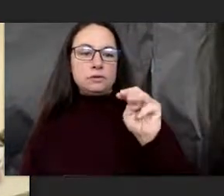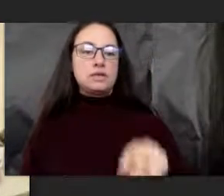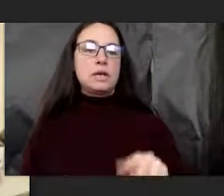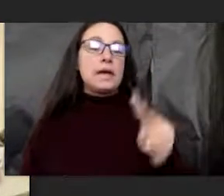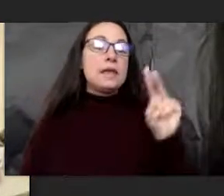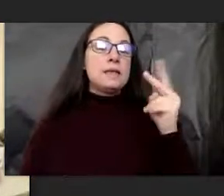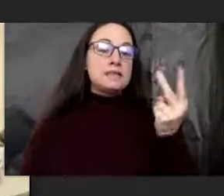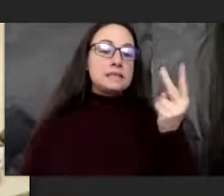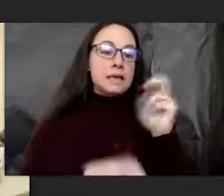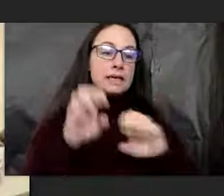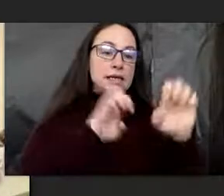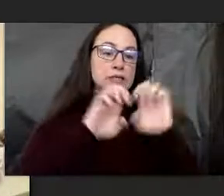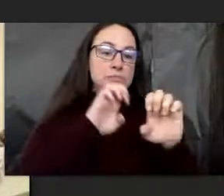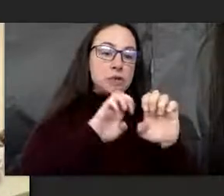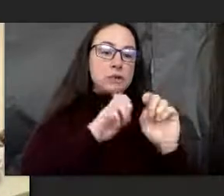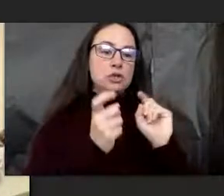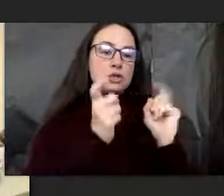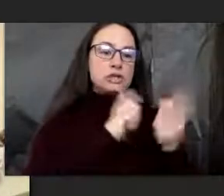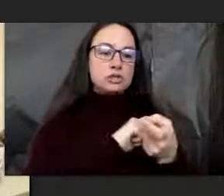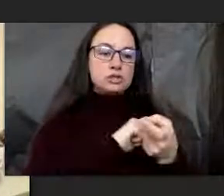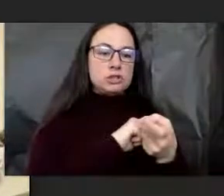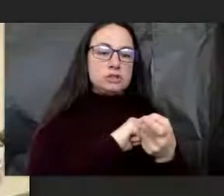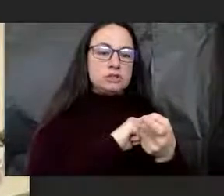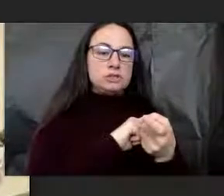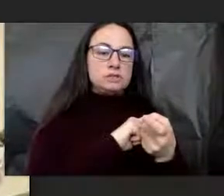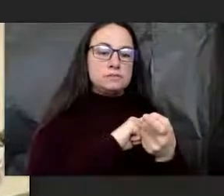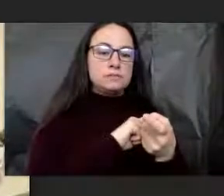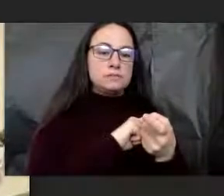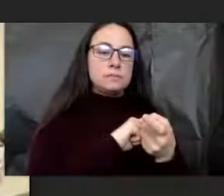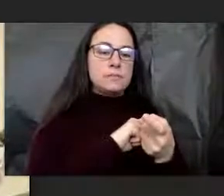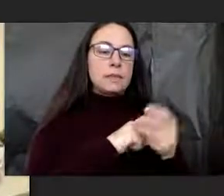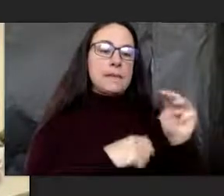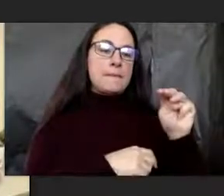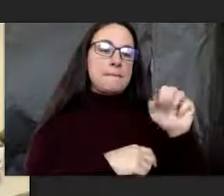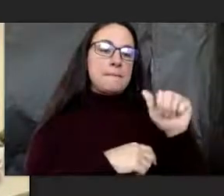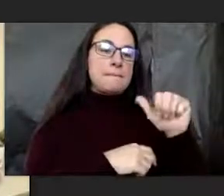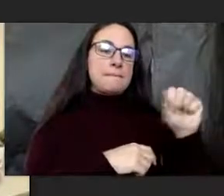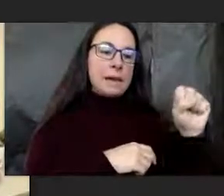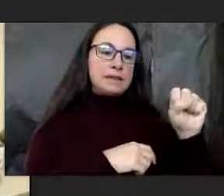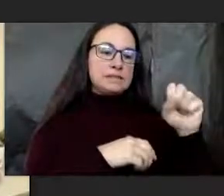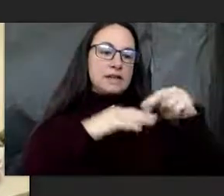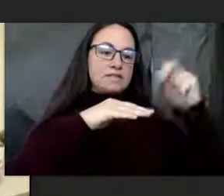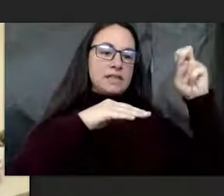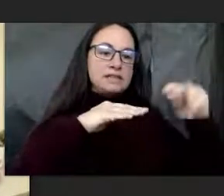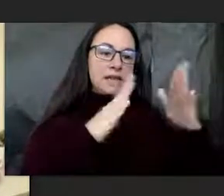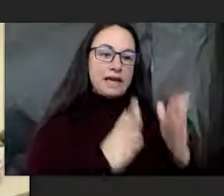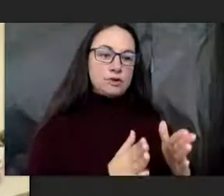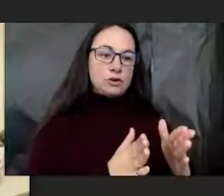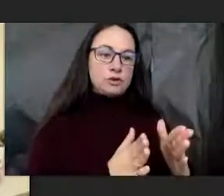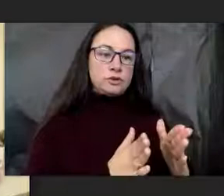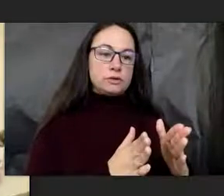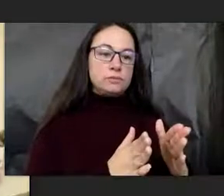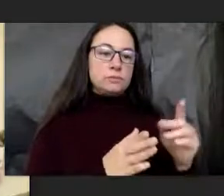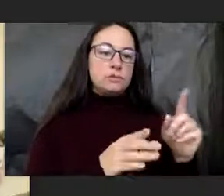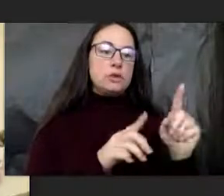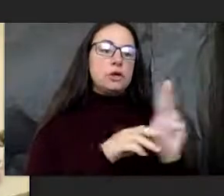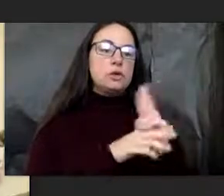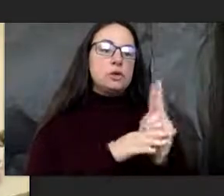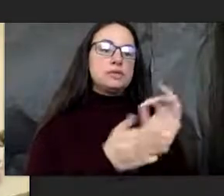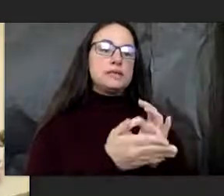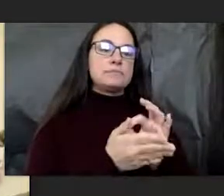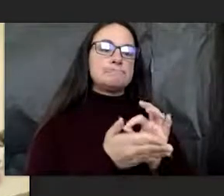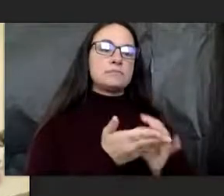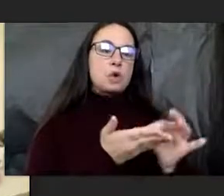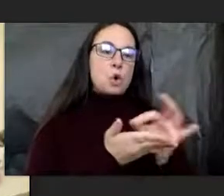second experiment, you are going to change or manipulate the mass of the diver by using different coins.